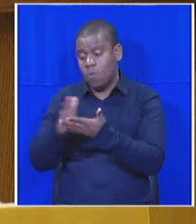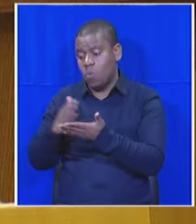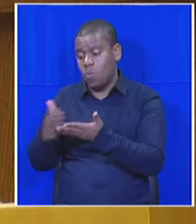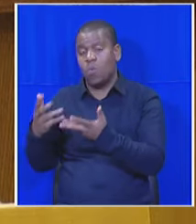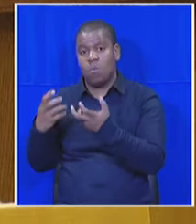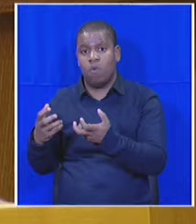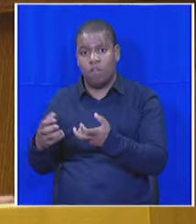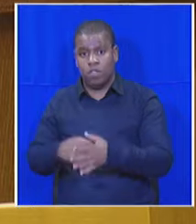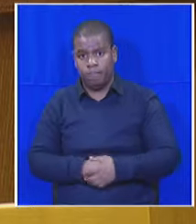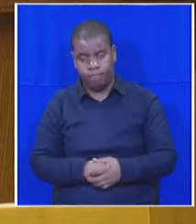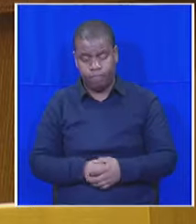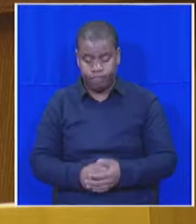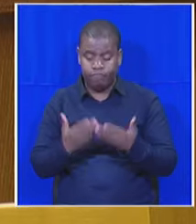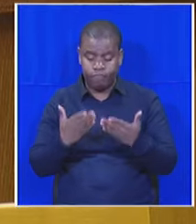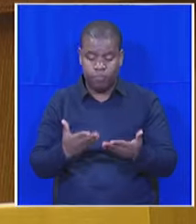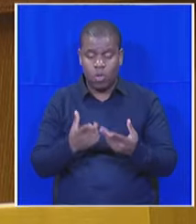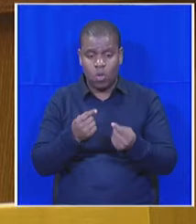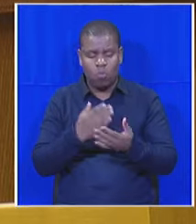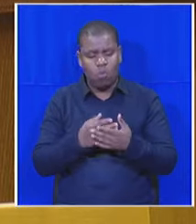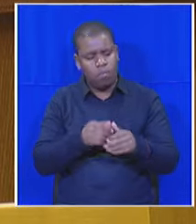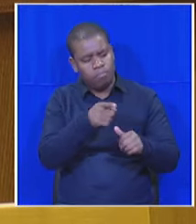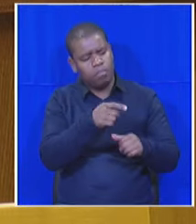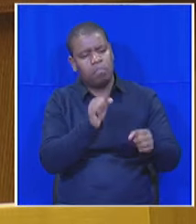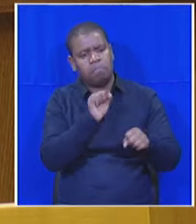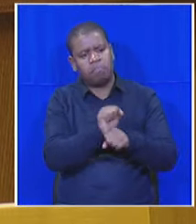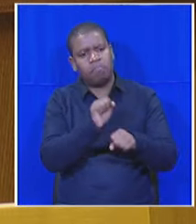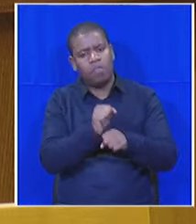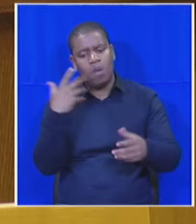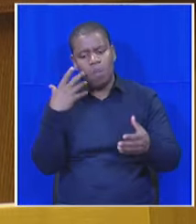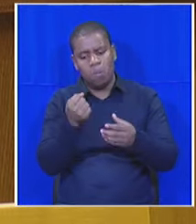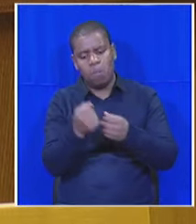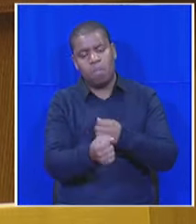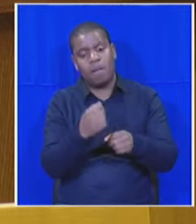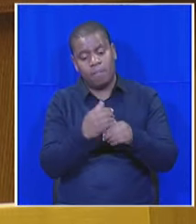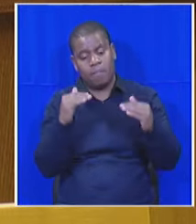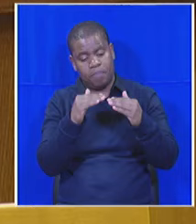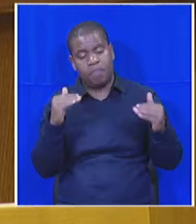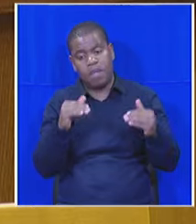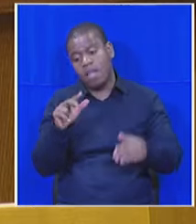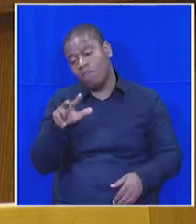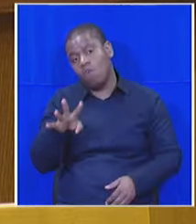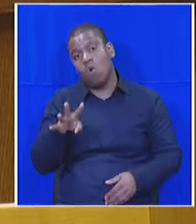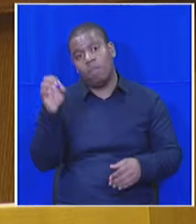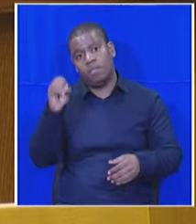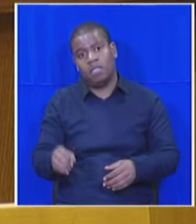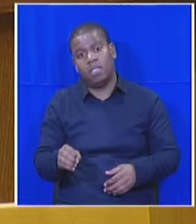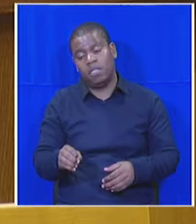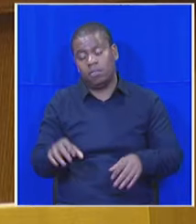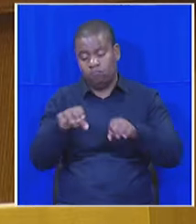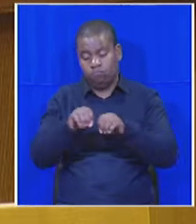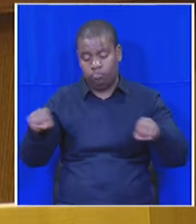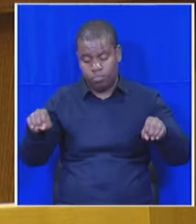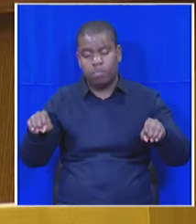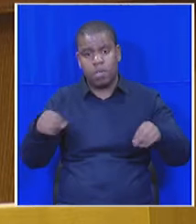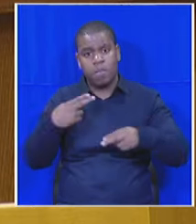poverty. Chairperson, let's measure this department's performance to this mandate. 84% of sewer plants are in critical